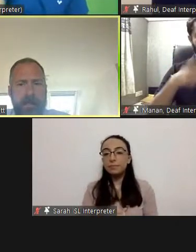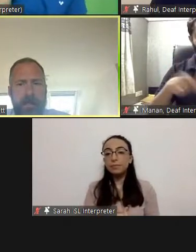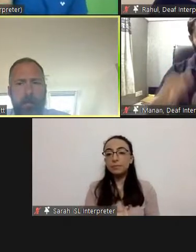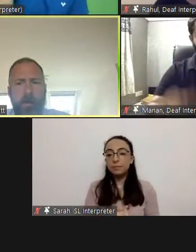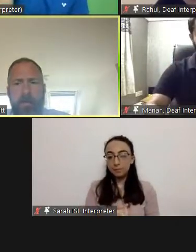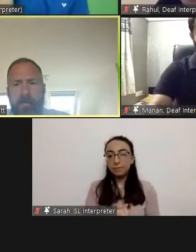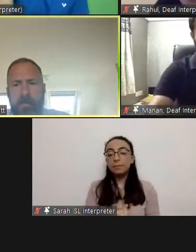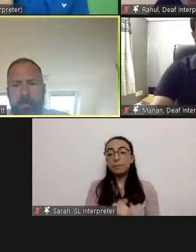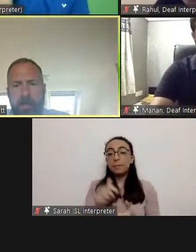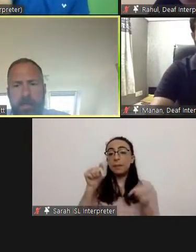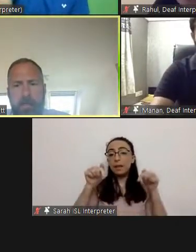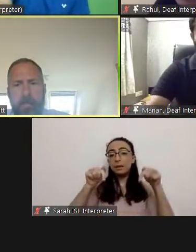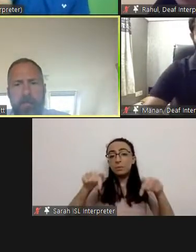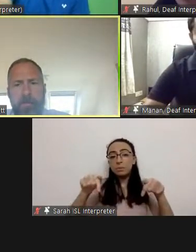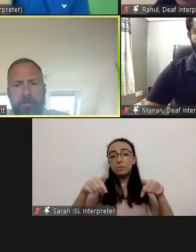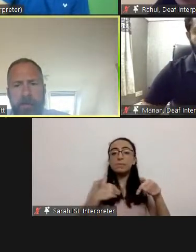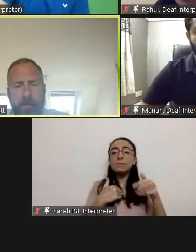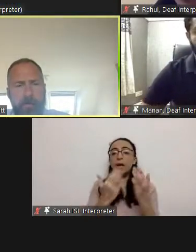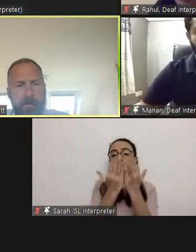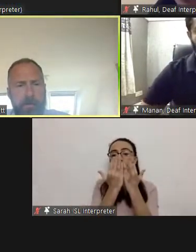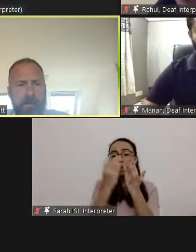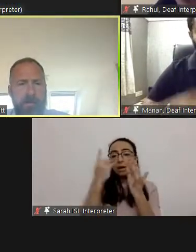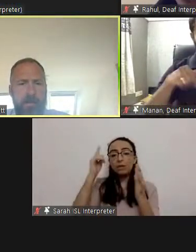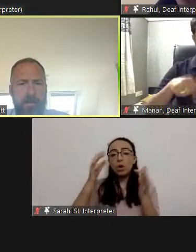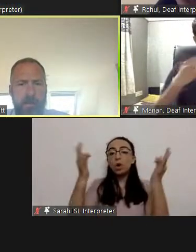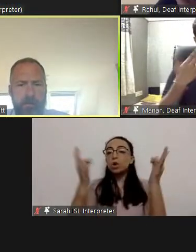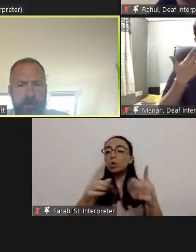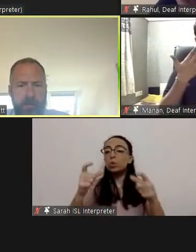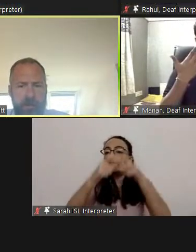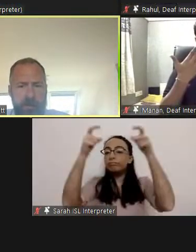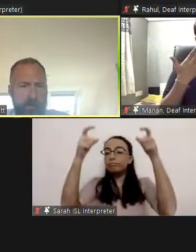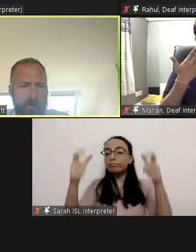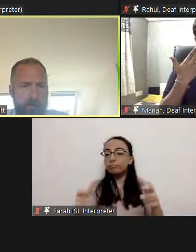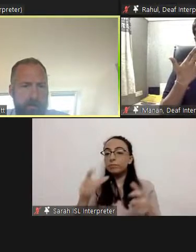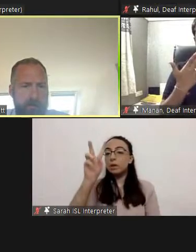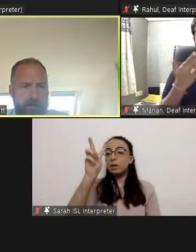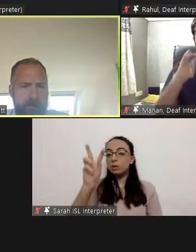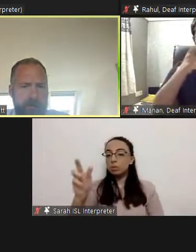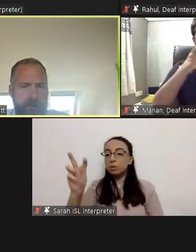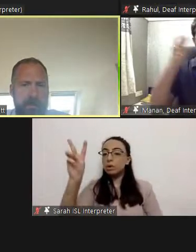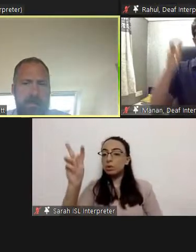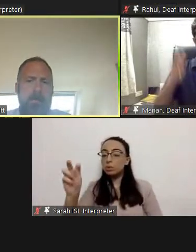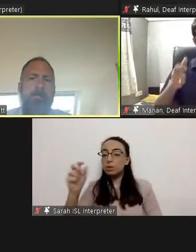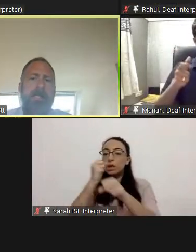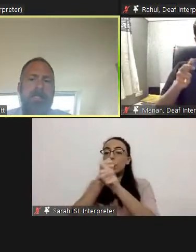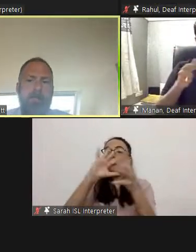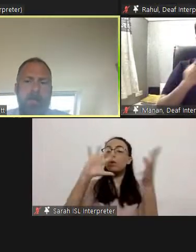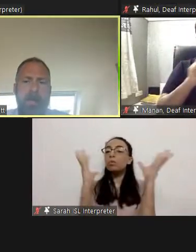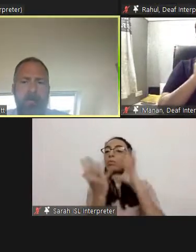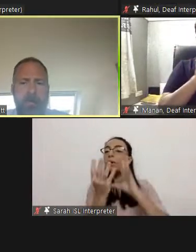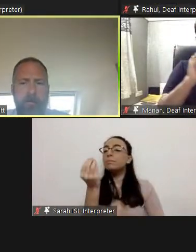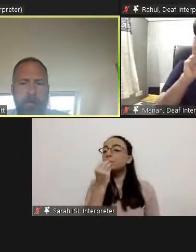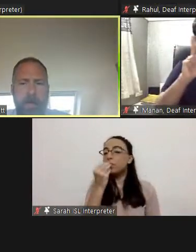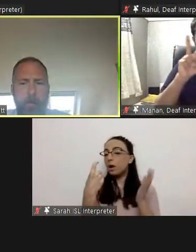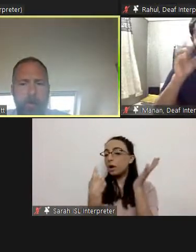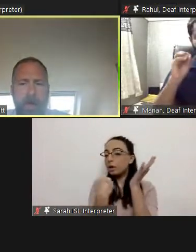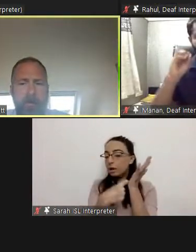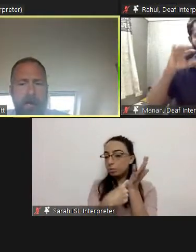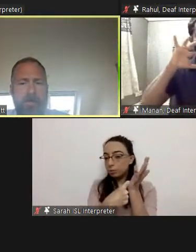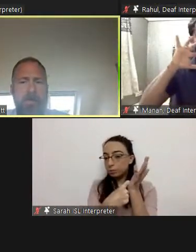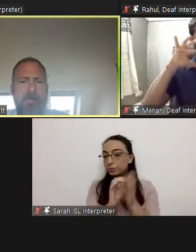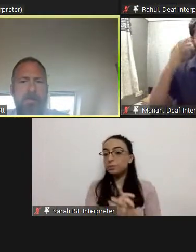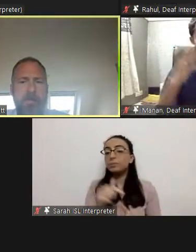Studies were commissioned to try to come up with a new framework for the 2020 Global Nutrition Report. This was updated with the help